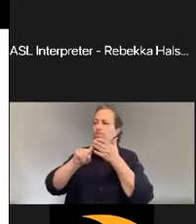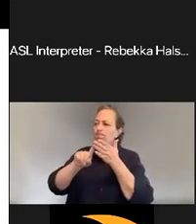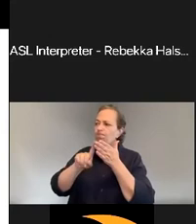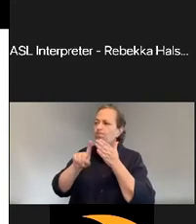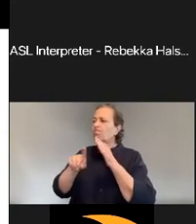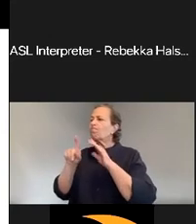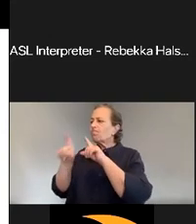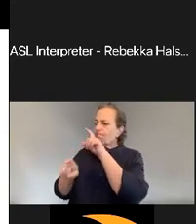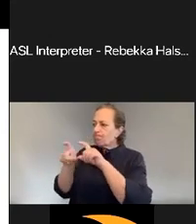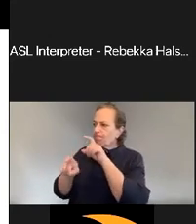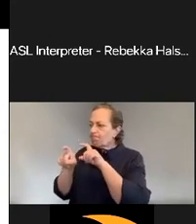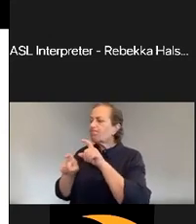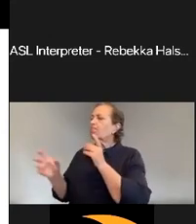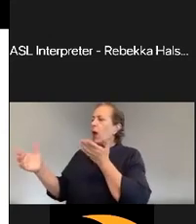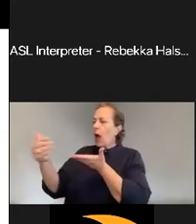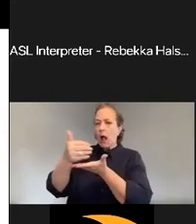thing.